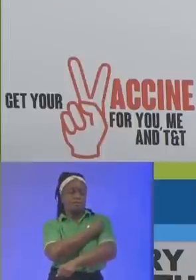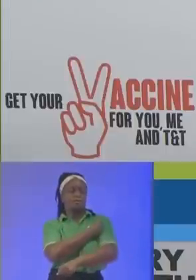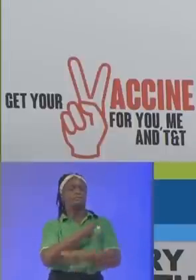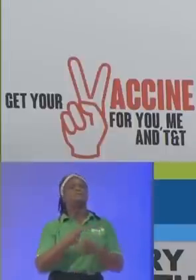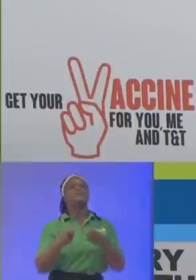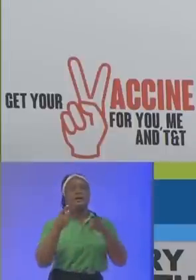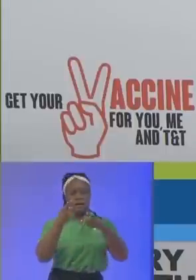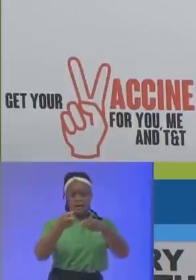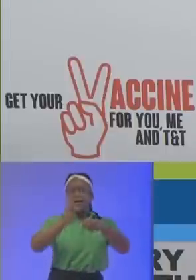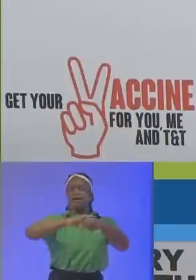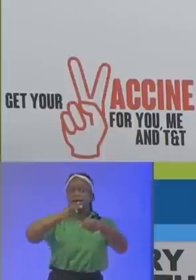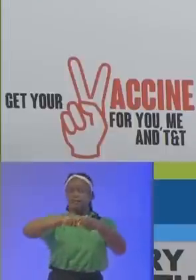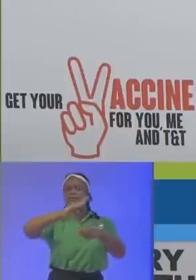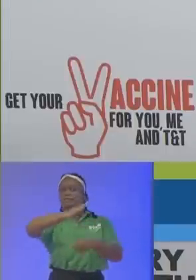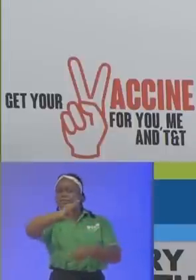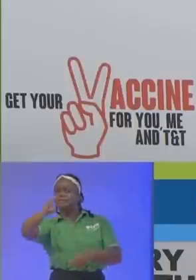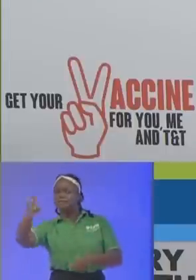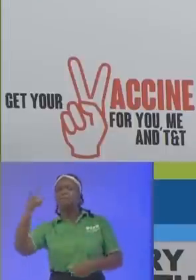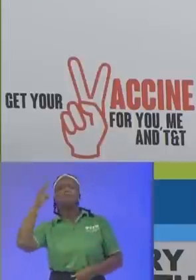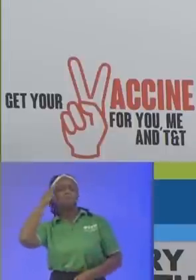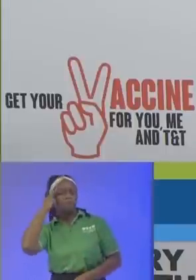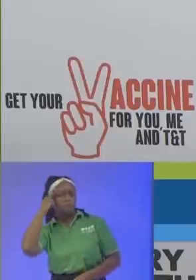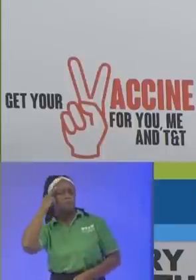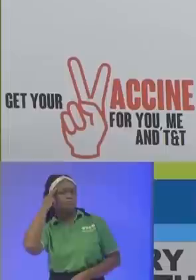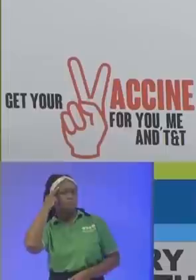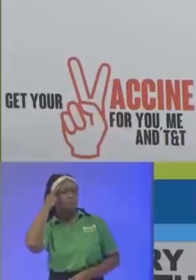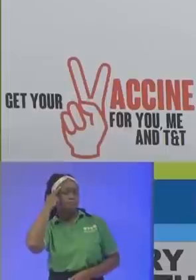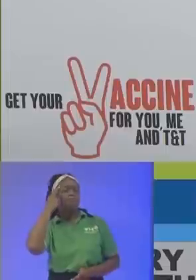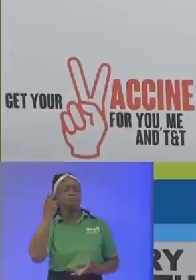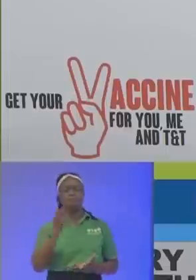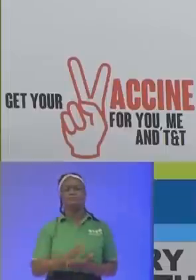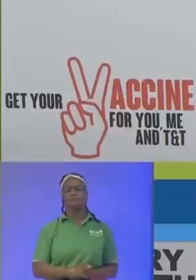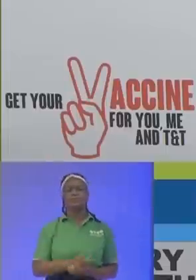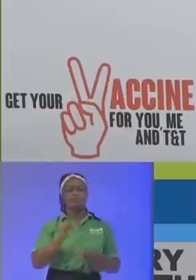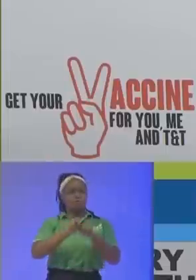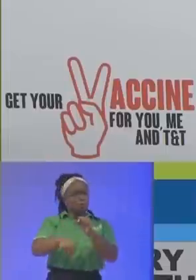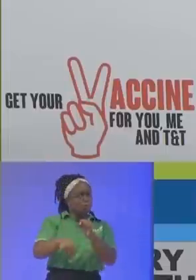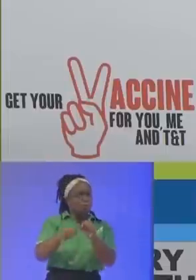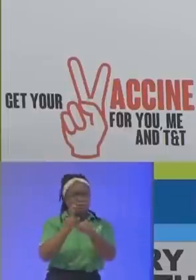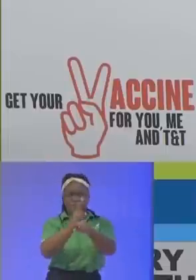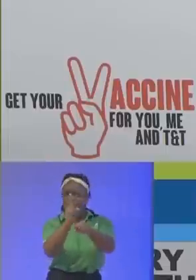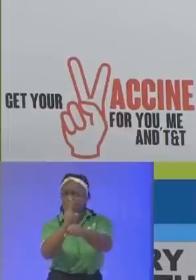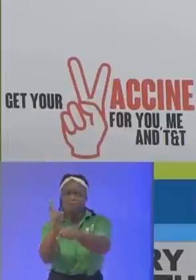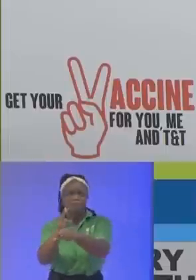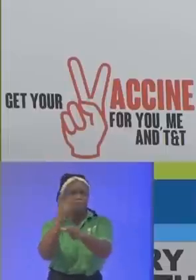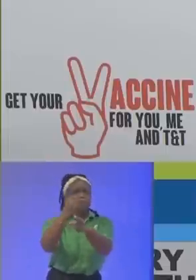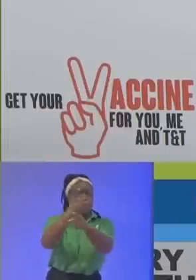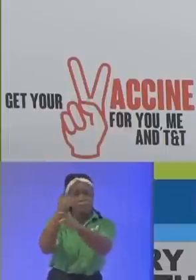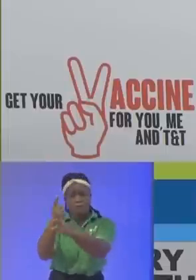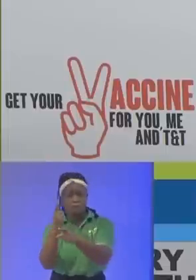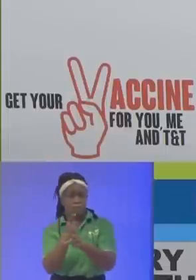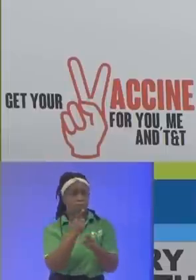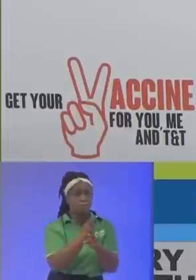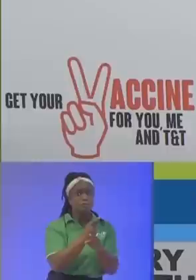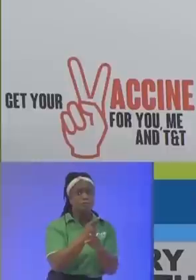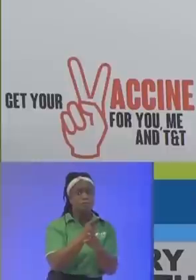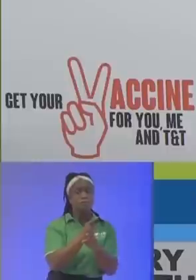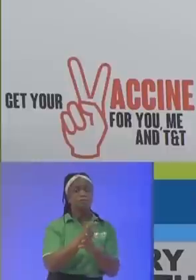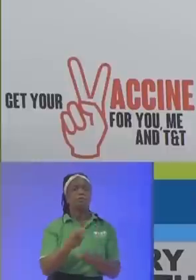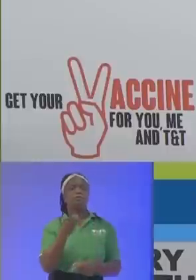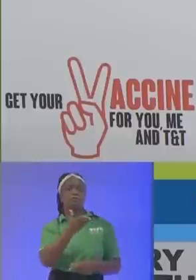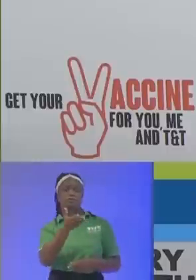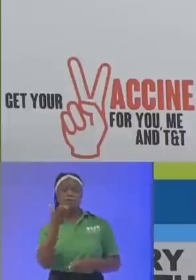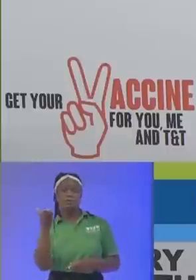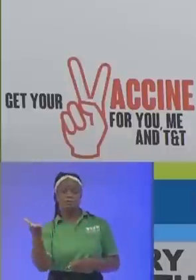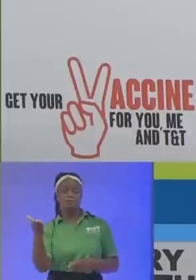are reviewed in the Ministry of Health to consolidate and to reallocate resources to identify vaccine